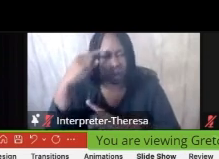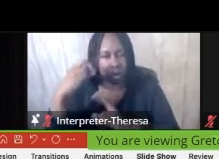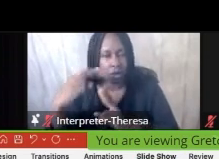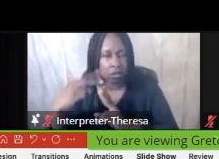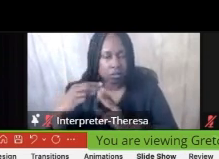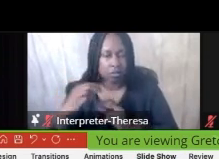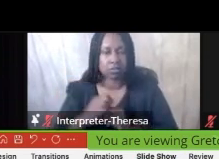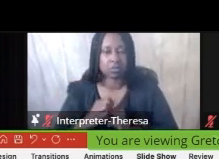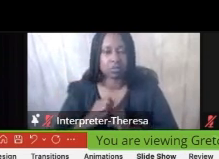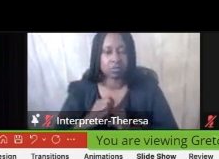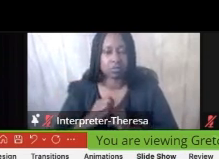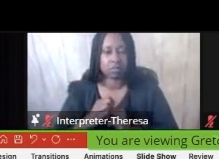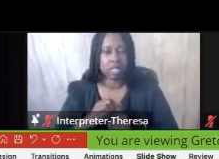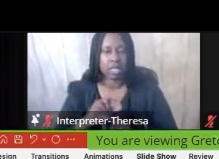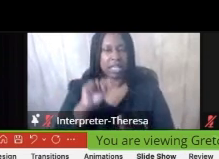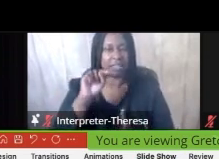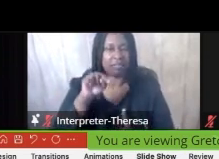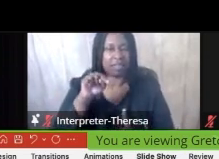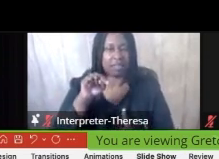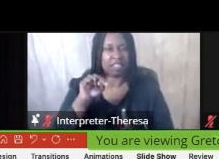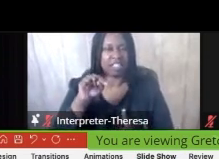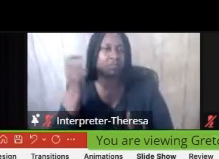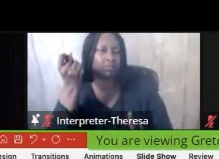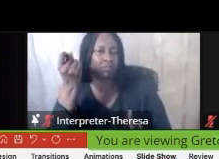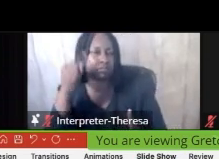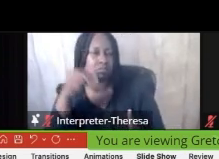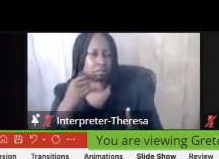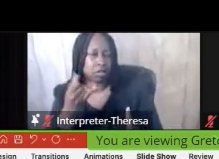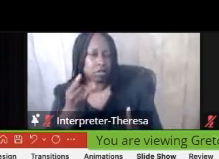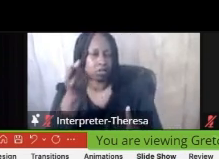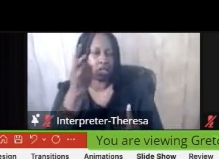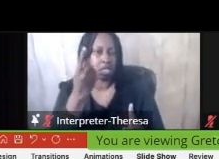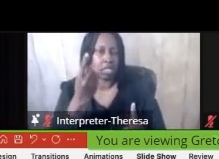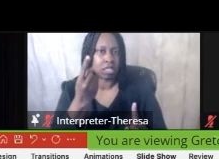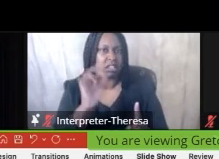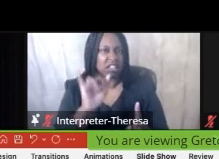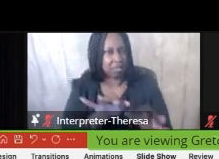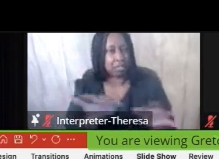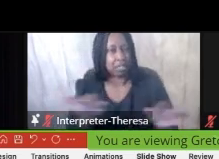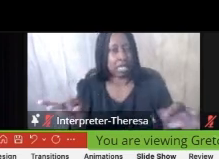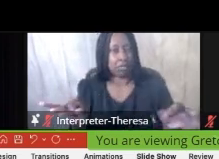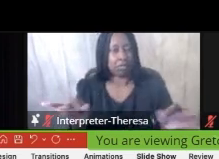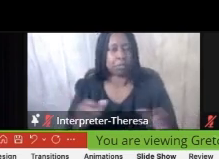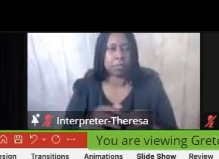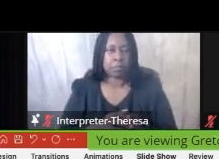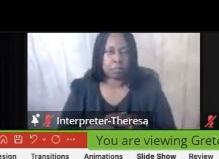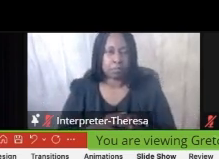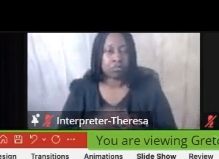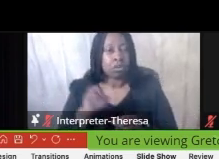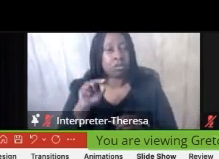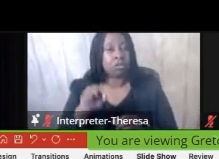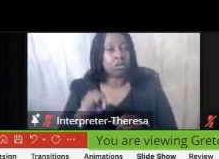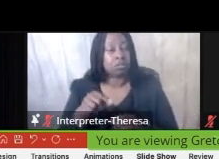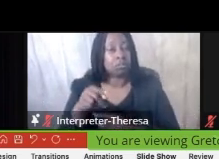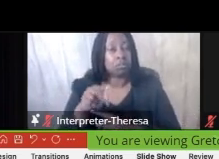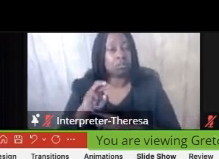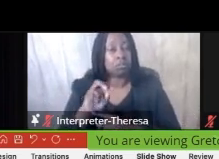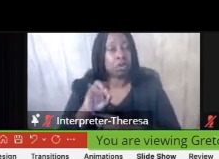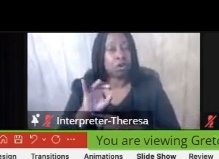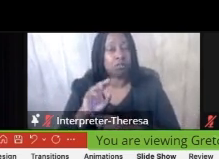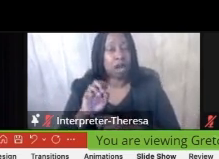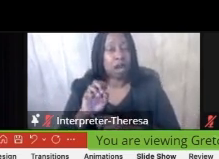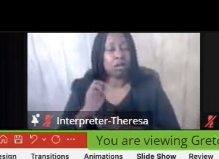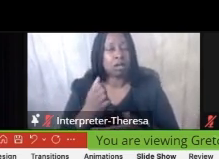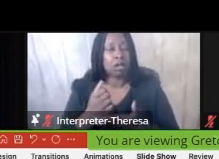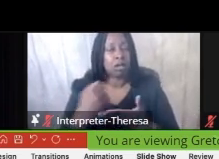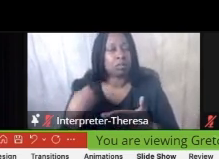And so the creation of these user profiles gives us an insight into needs across all